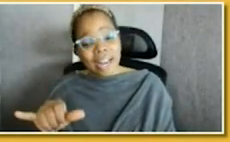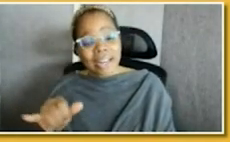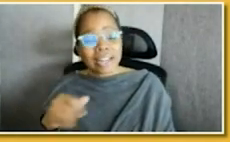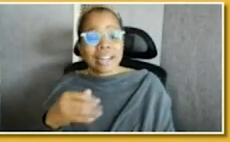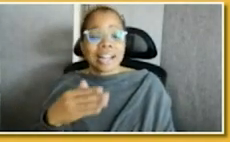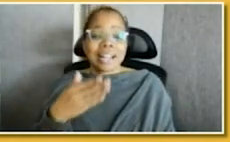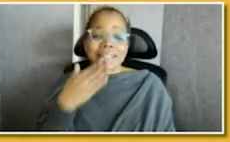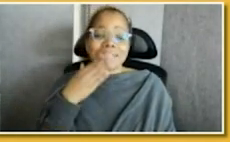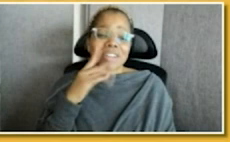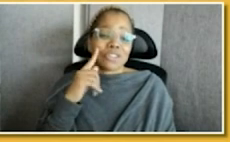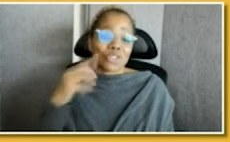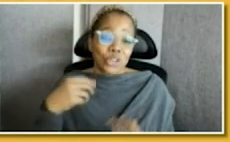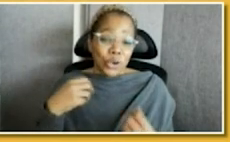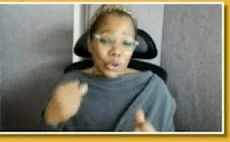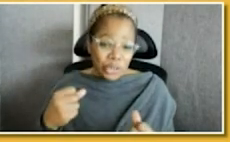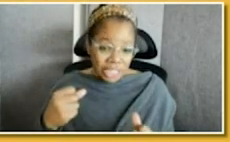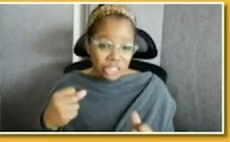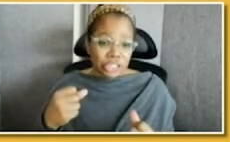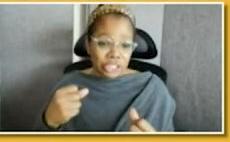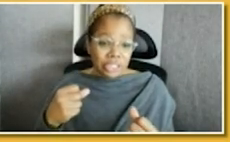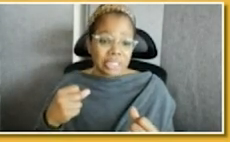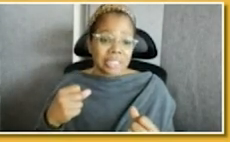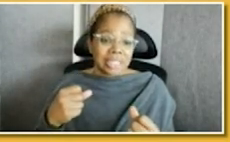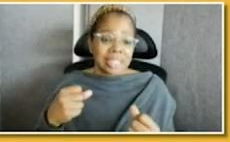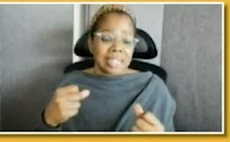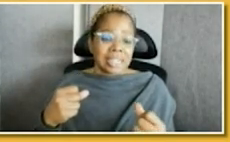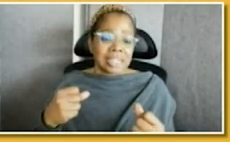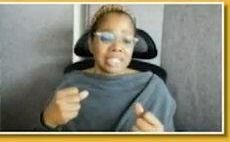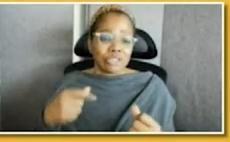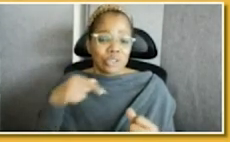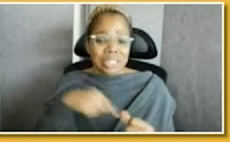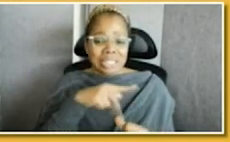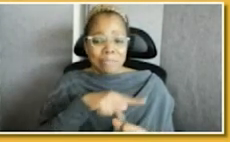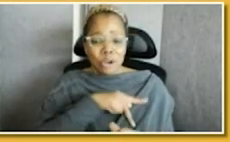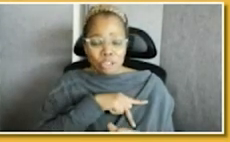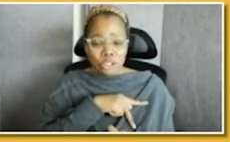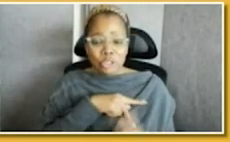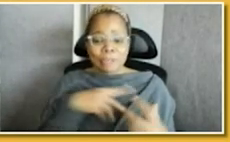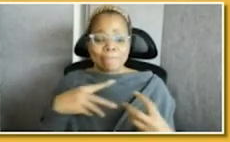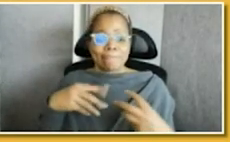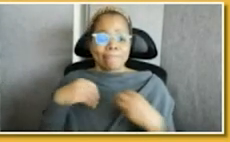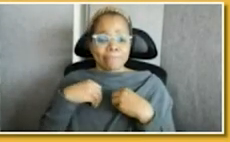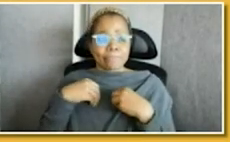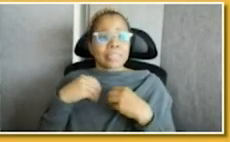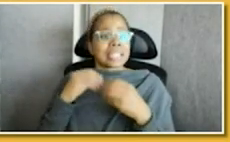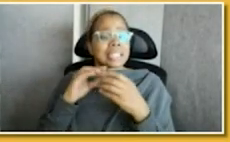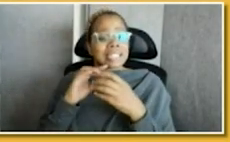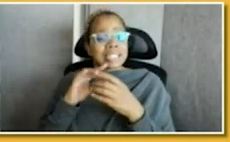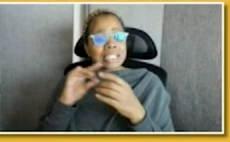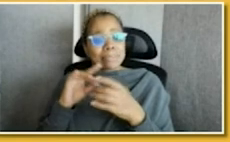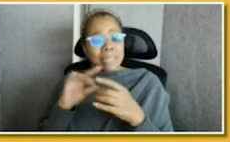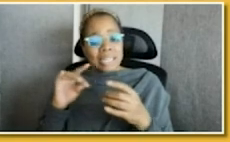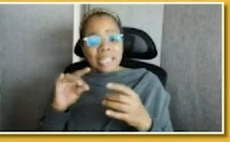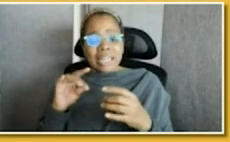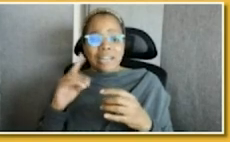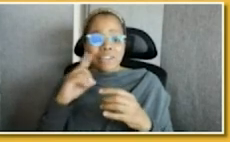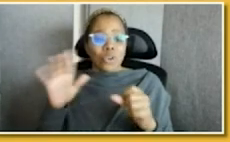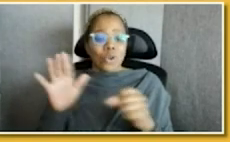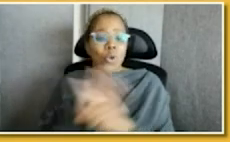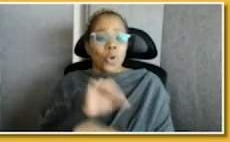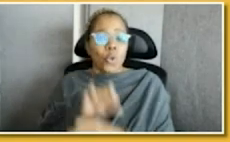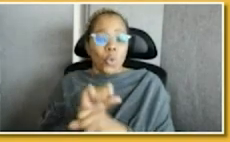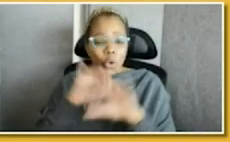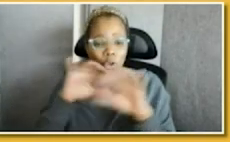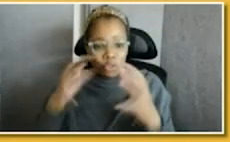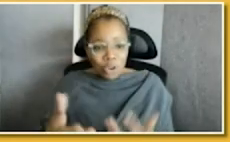takes to take something so personal, to be able to speak on behalf of a whole workforce and for our